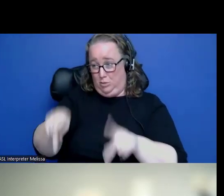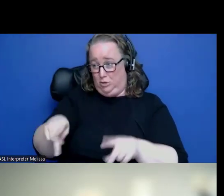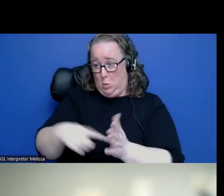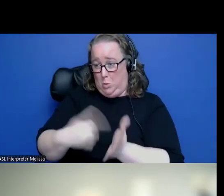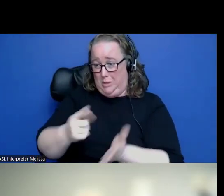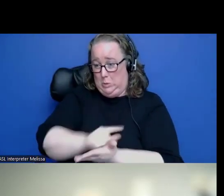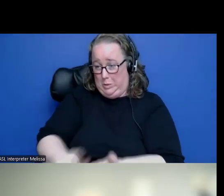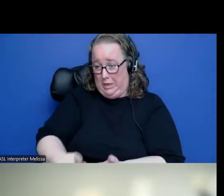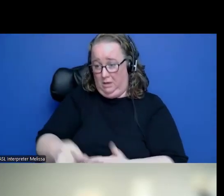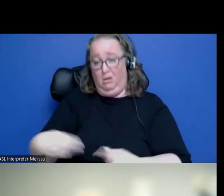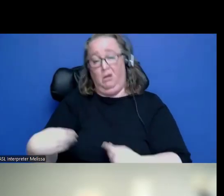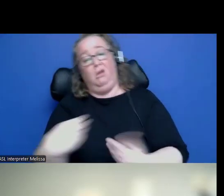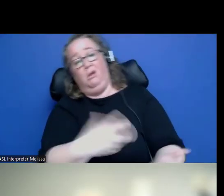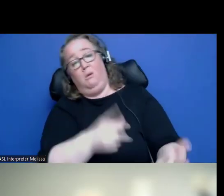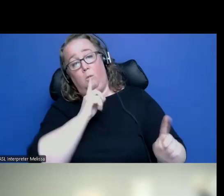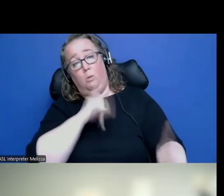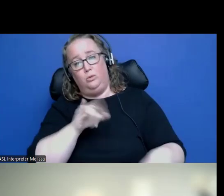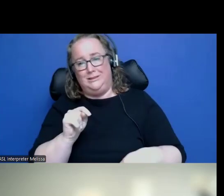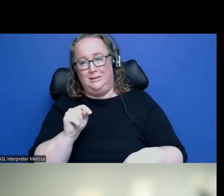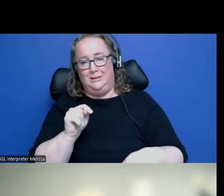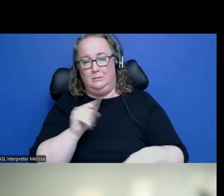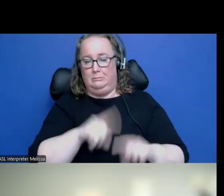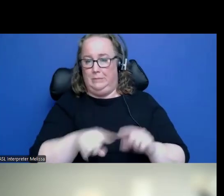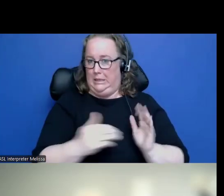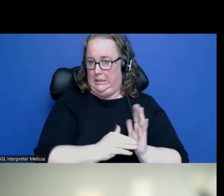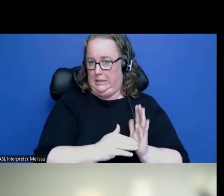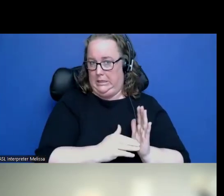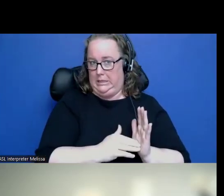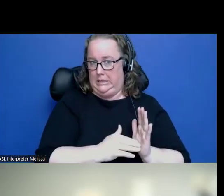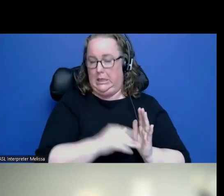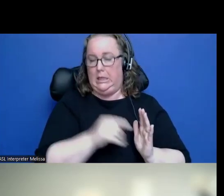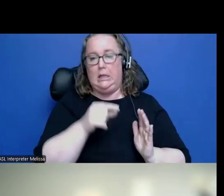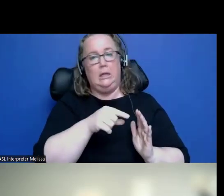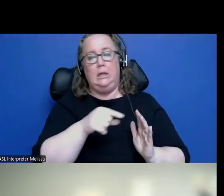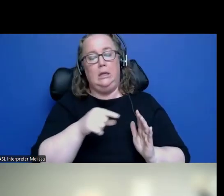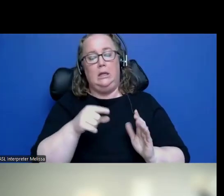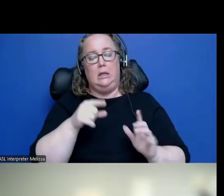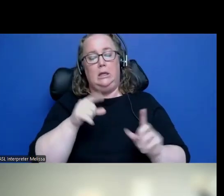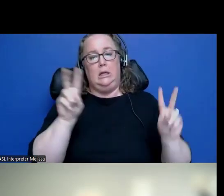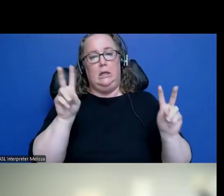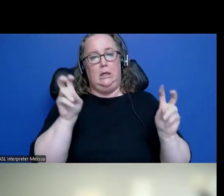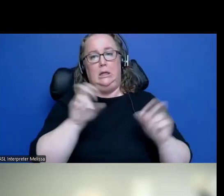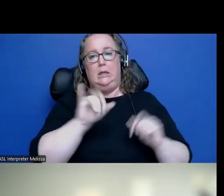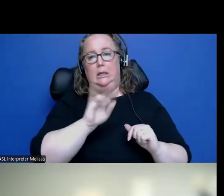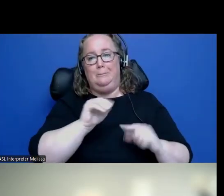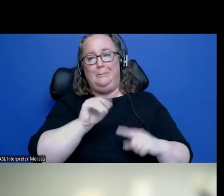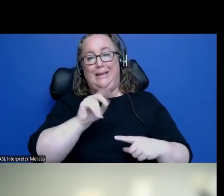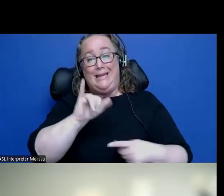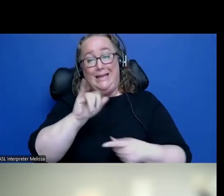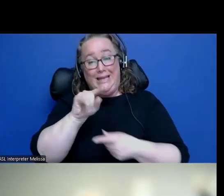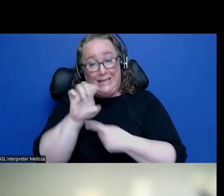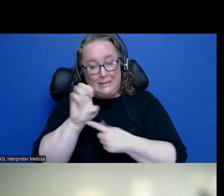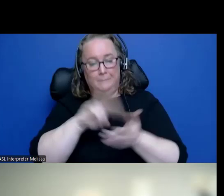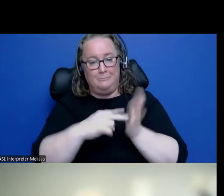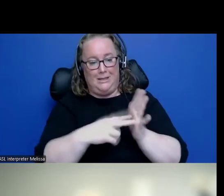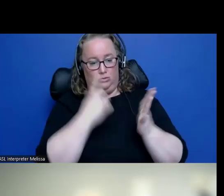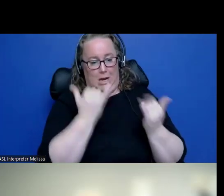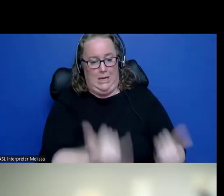the notion that this is an immediate assessed need to prevent the worst case